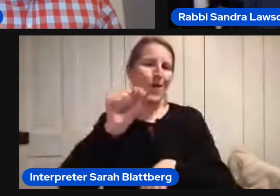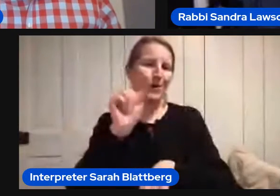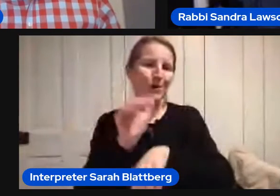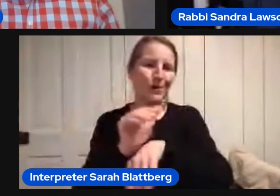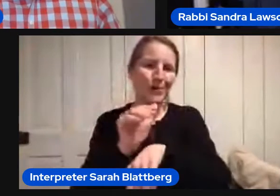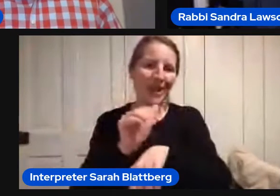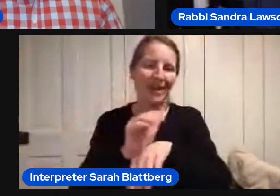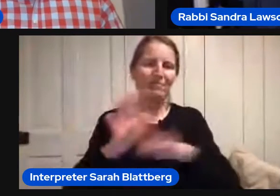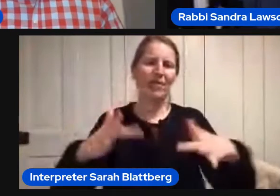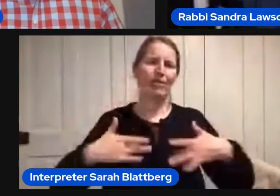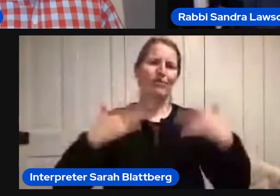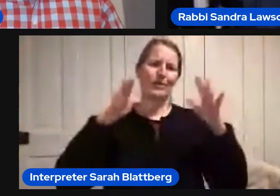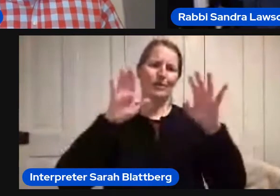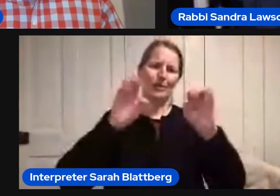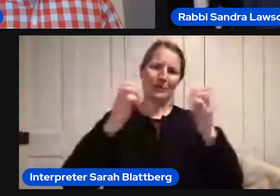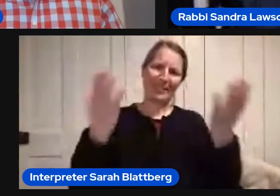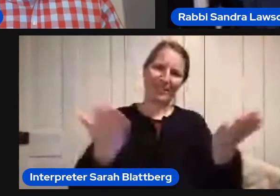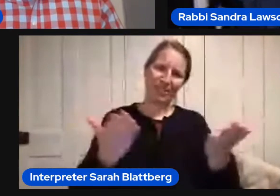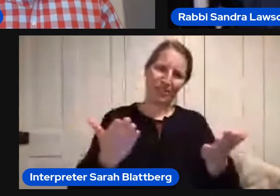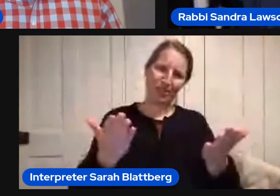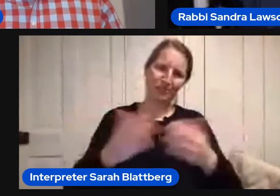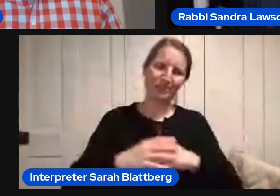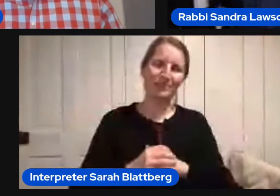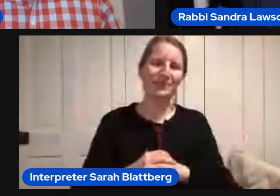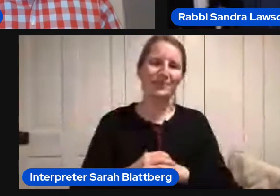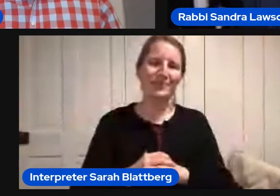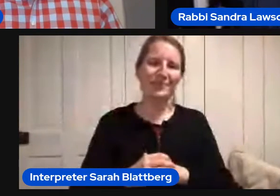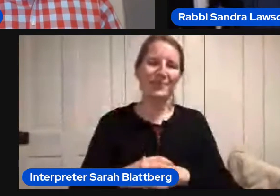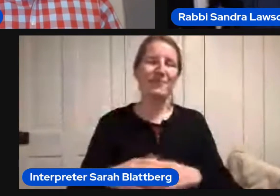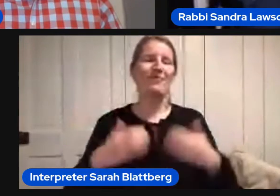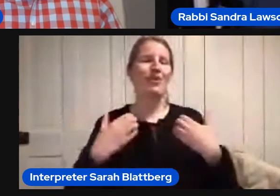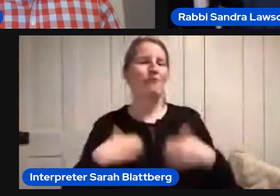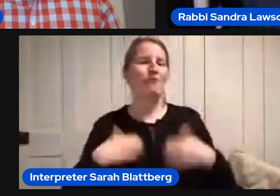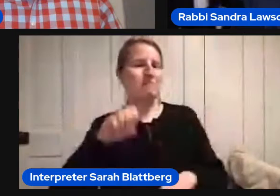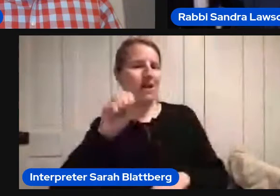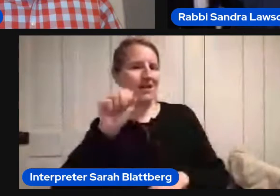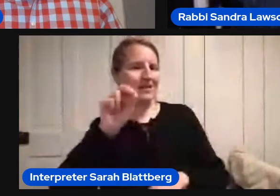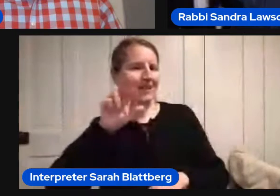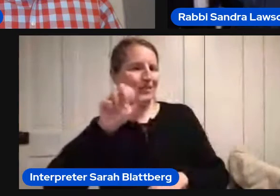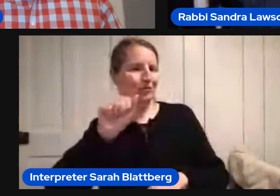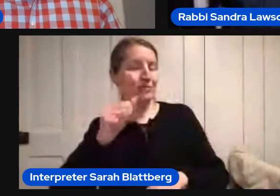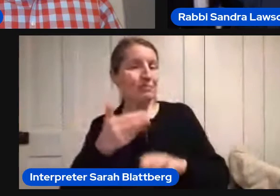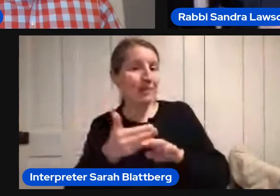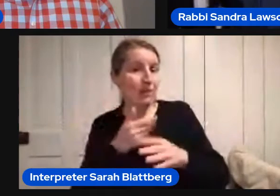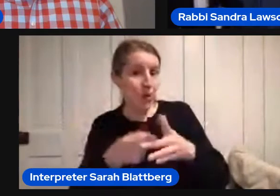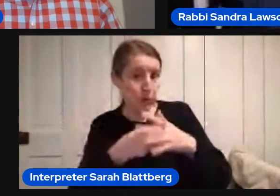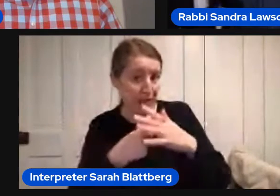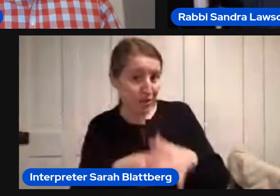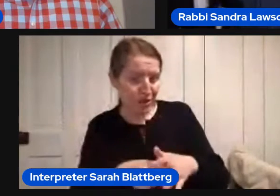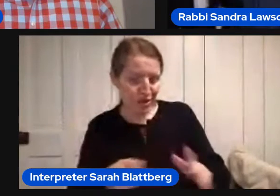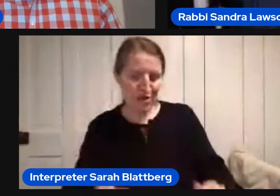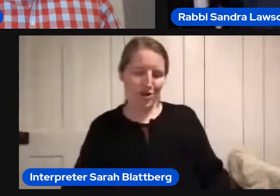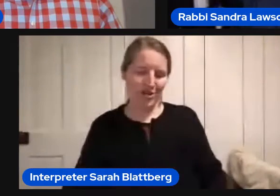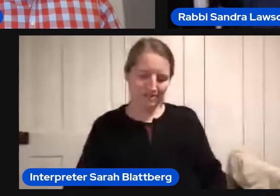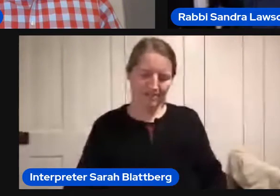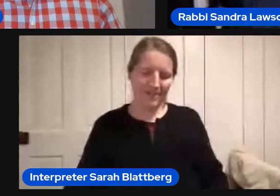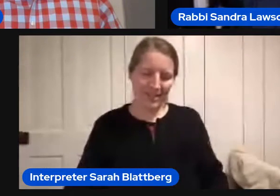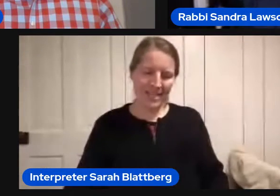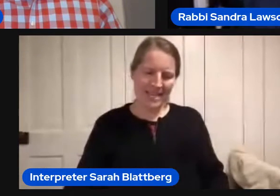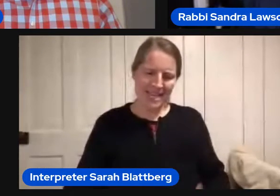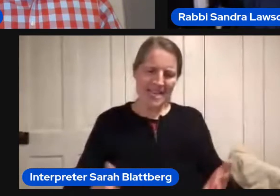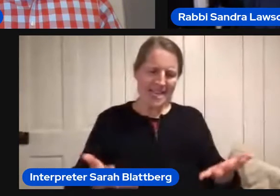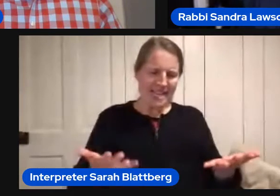And we are thrilled to be here. Yes, and before we begin, in this weird kind